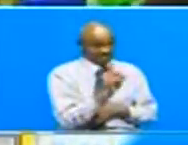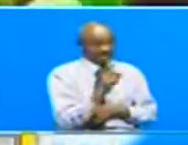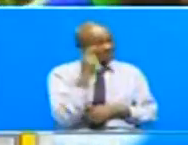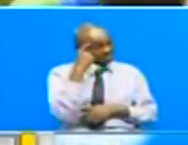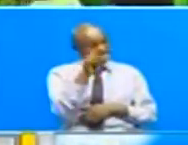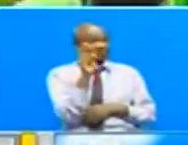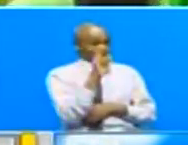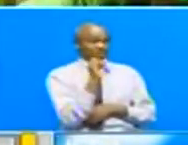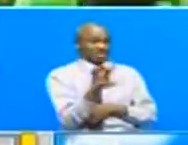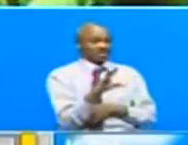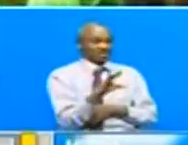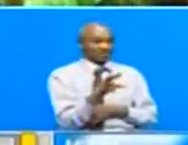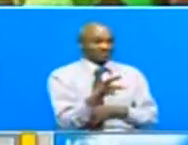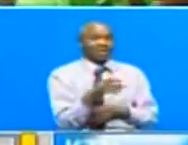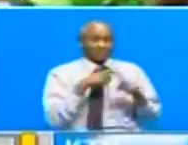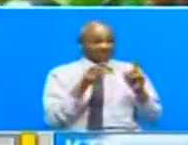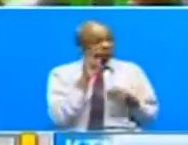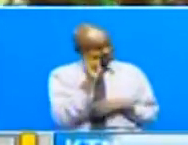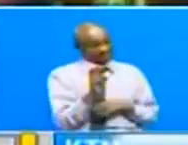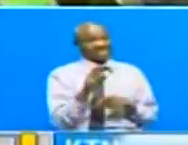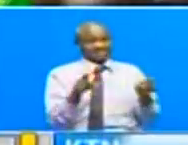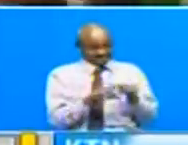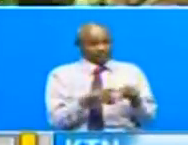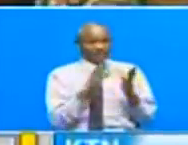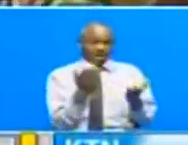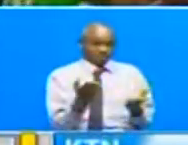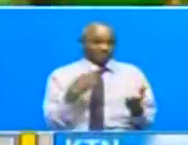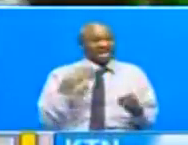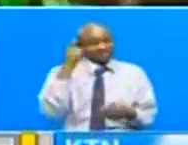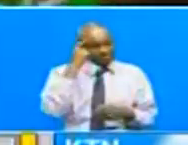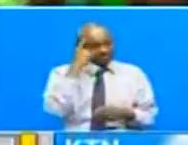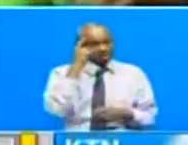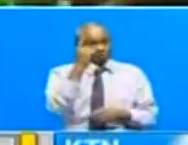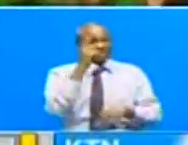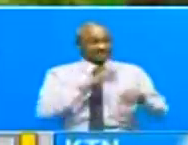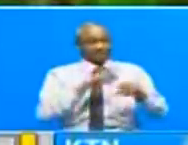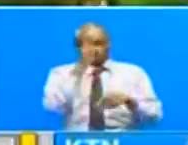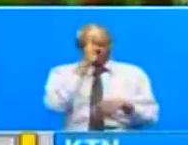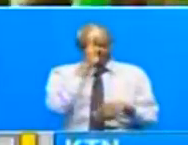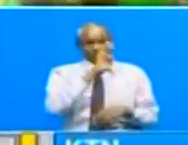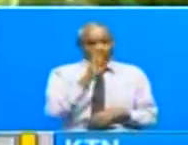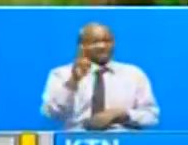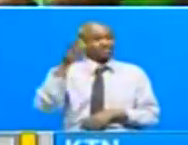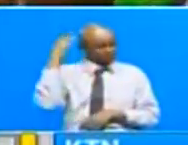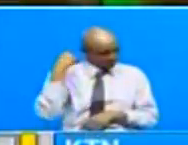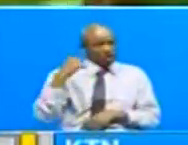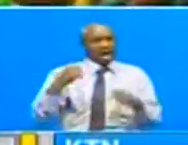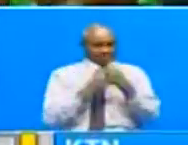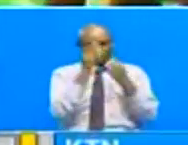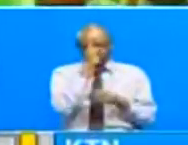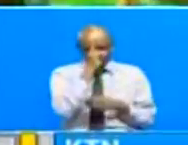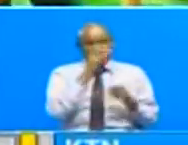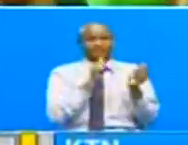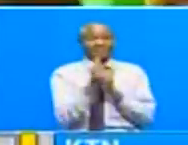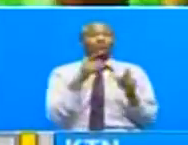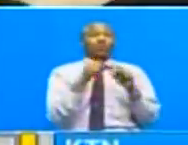passwords. But you see the same case. I remember once the police website was hacked some time back, and the password was